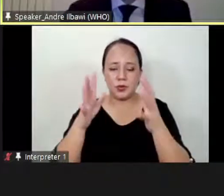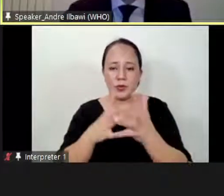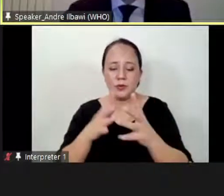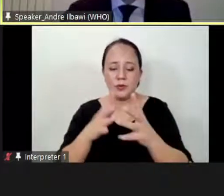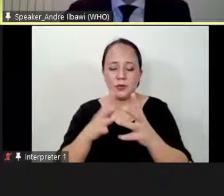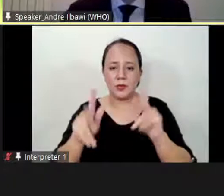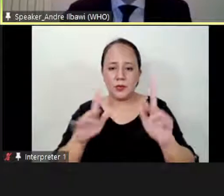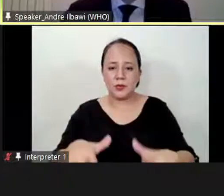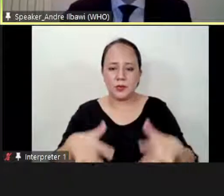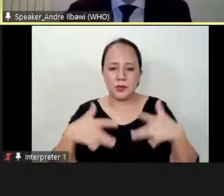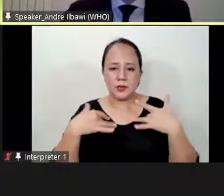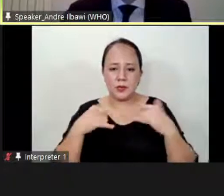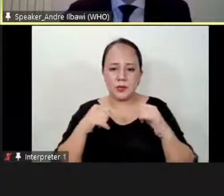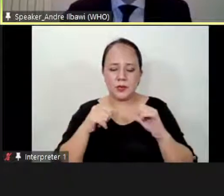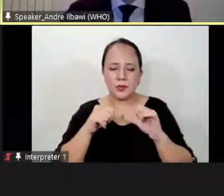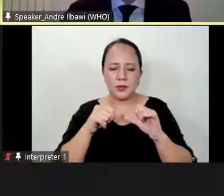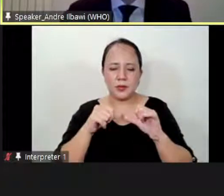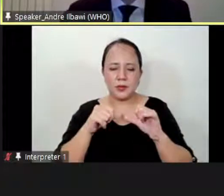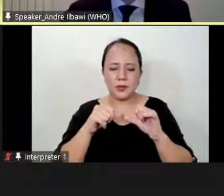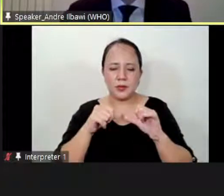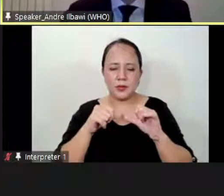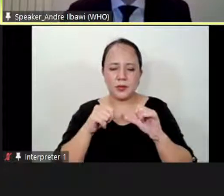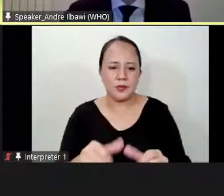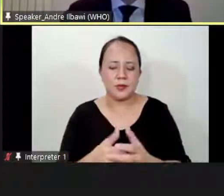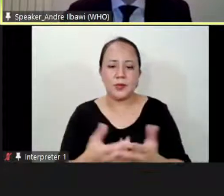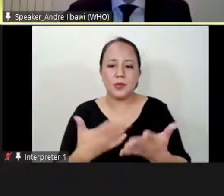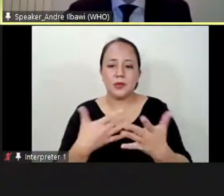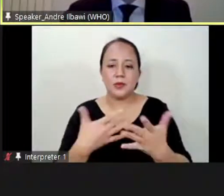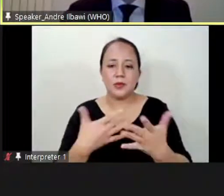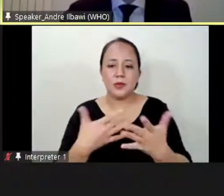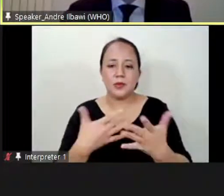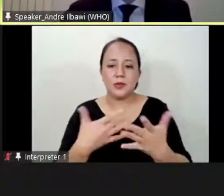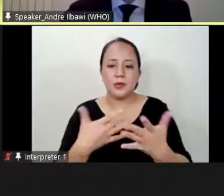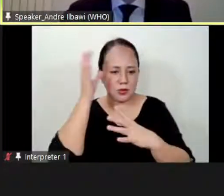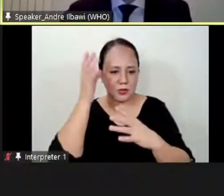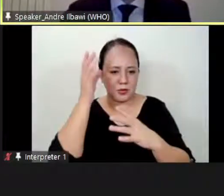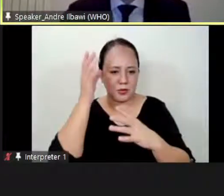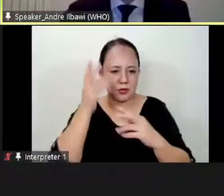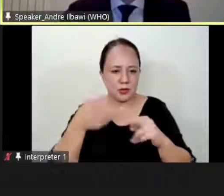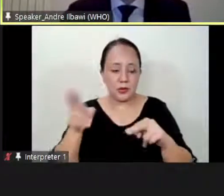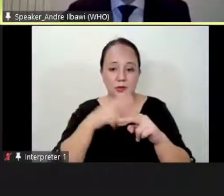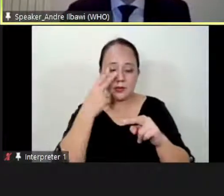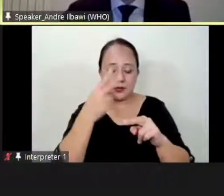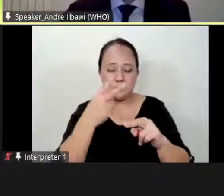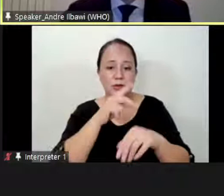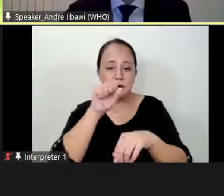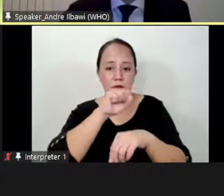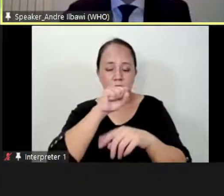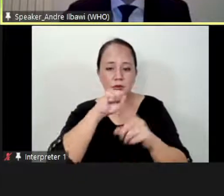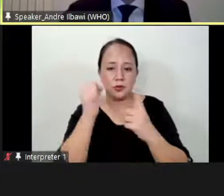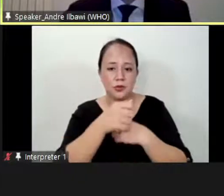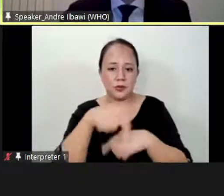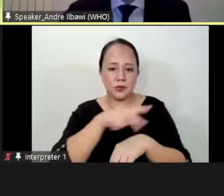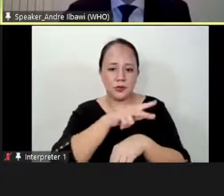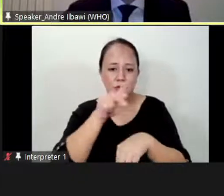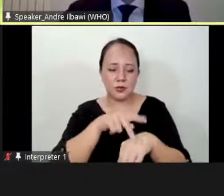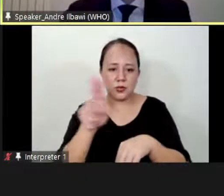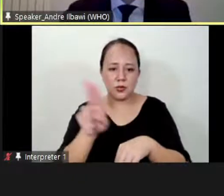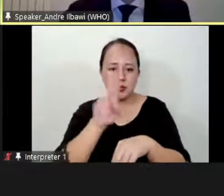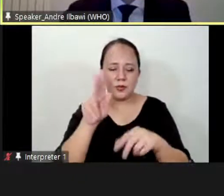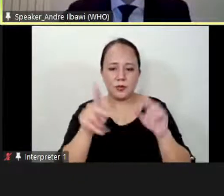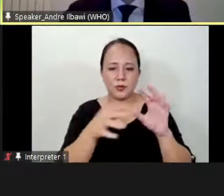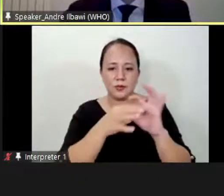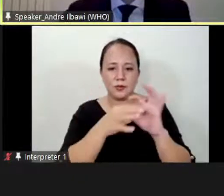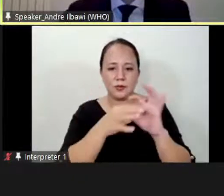likelihood of being diagnosed with cancer will increase. Let's look at the situation in the Philippines. Using the population-based cancer registry